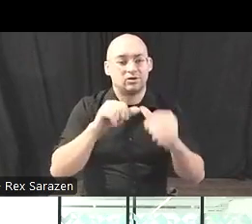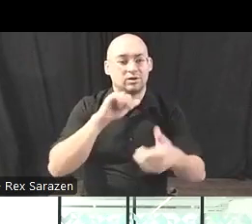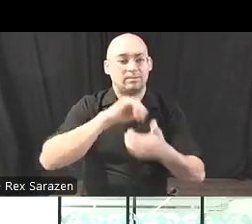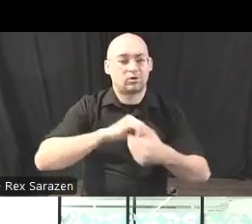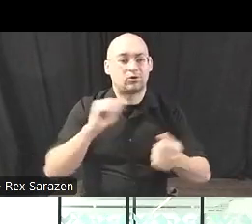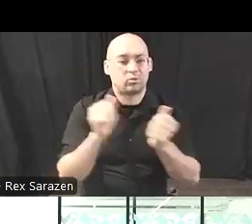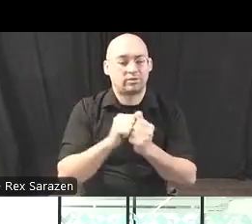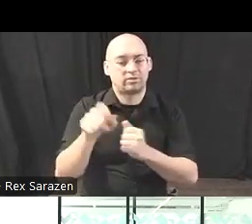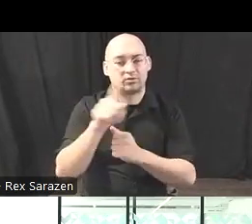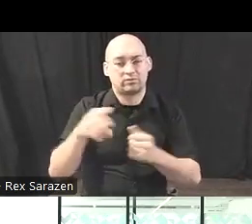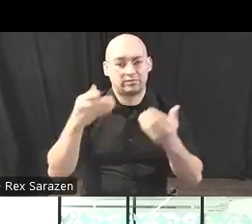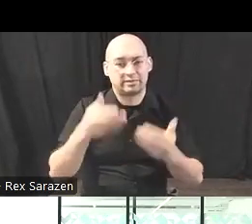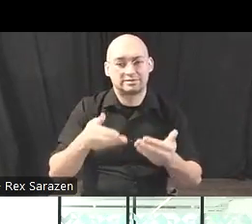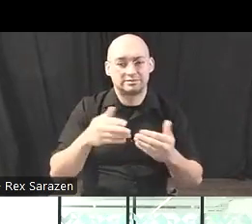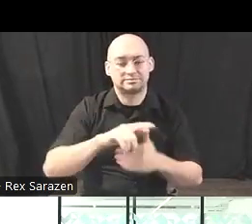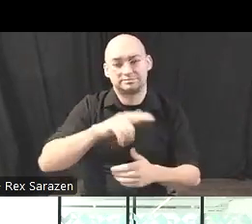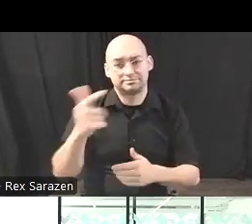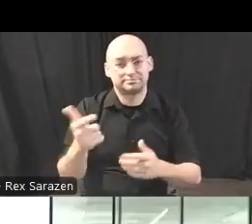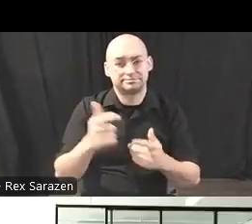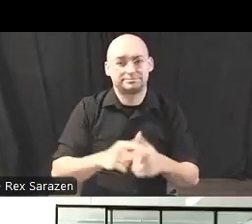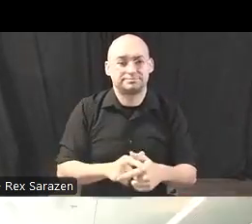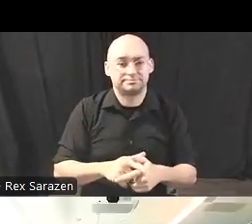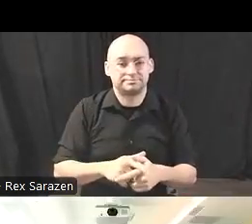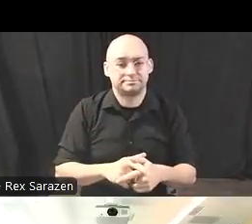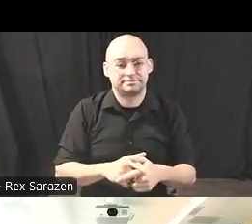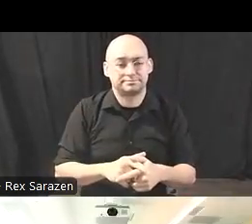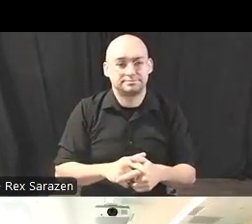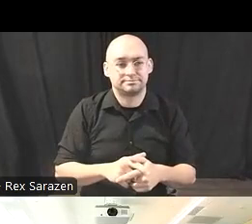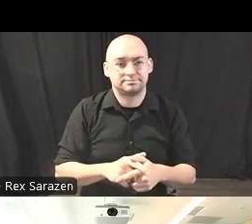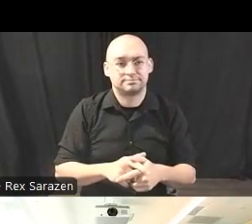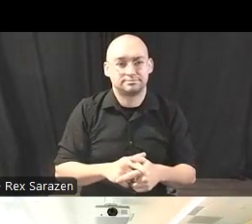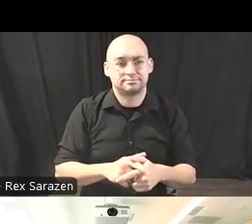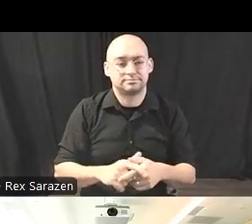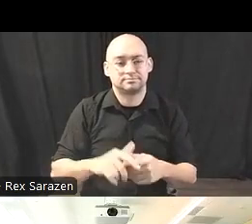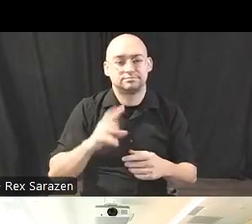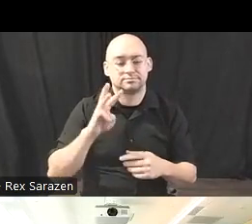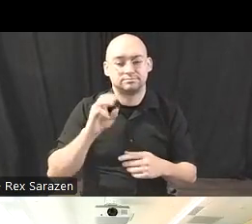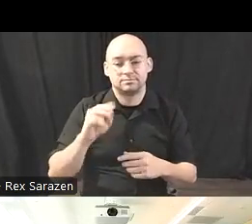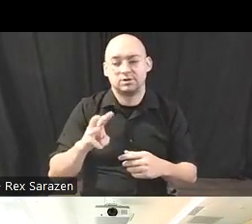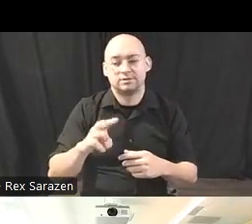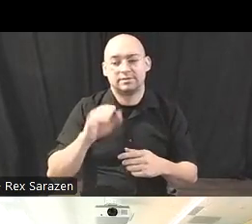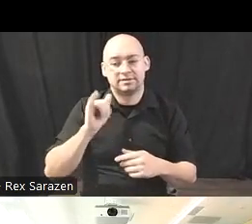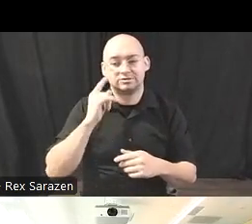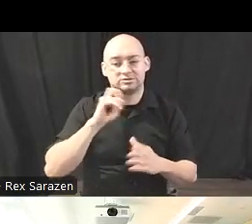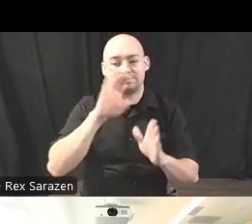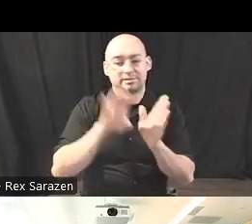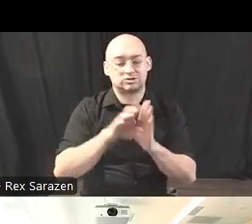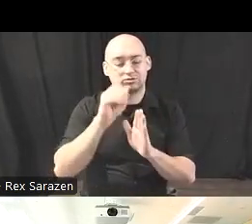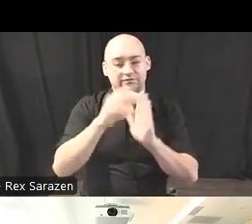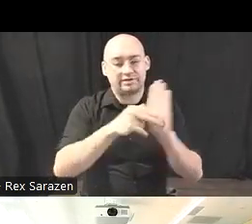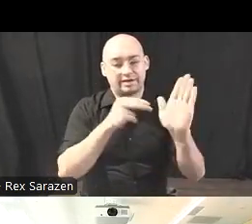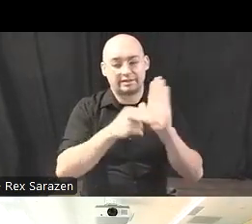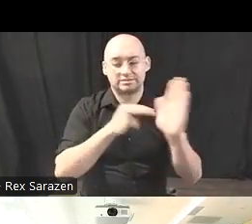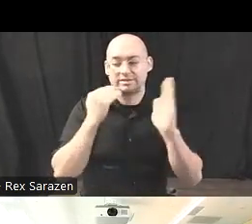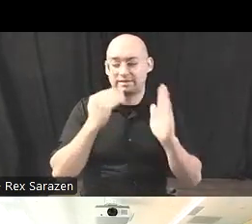these initiatives. So I'll turn it over to you, Susan. Sarah, thank you. What a whirlwind, and that's just a snapshot of the highlights. So thank you. Thank you so